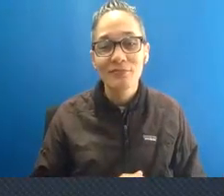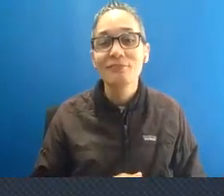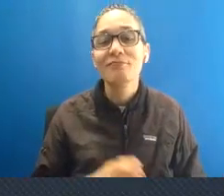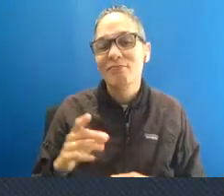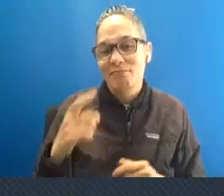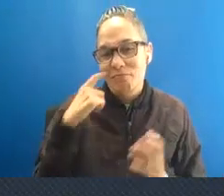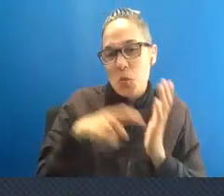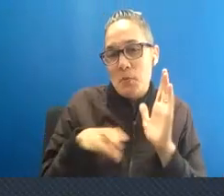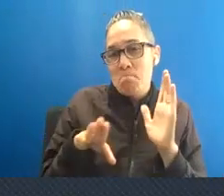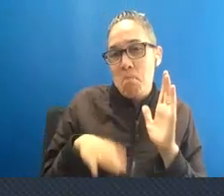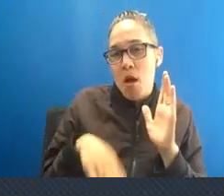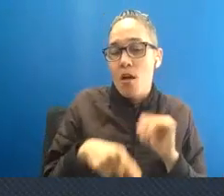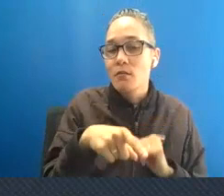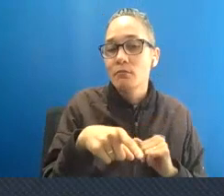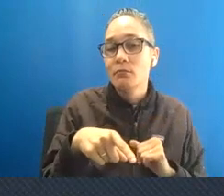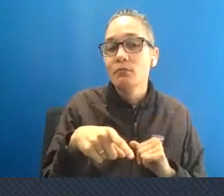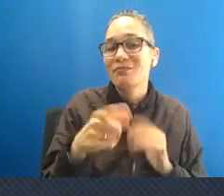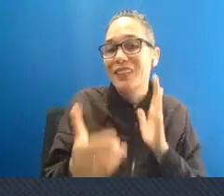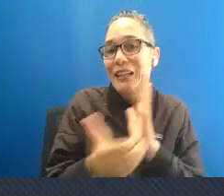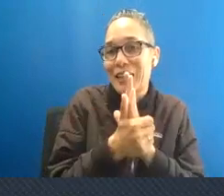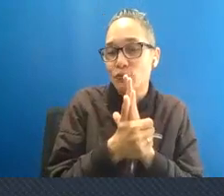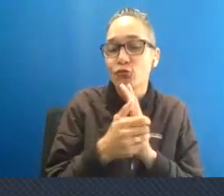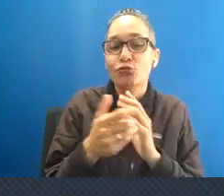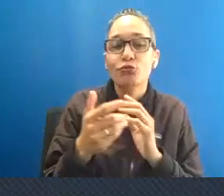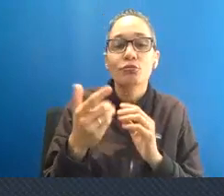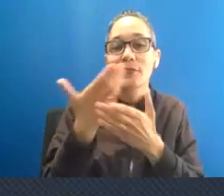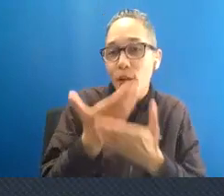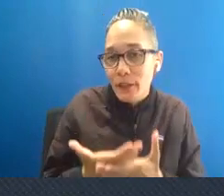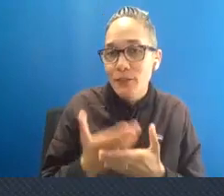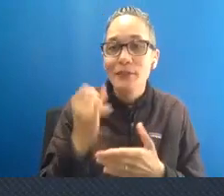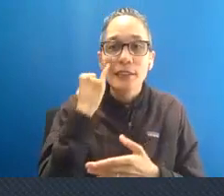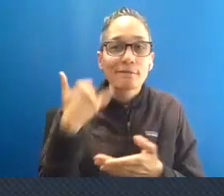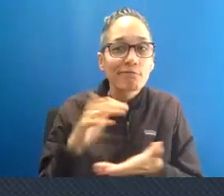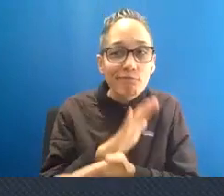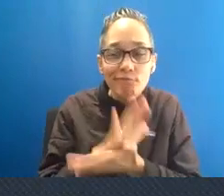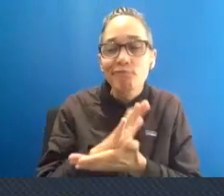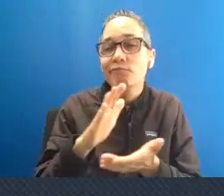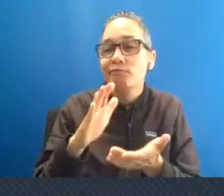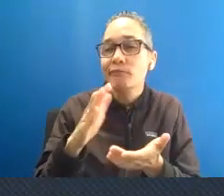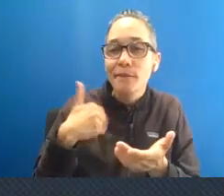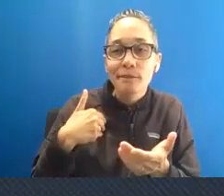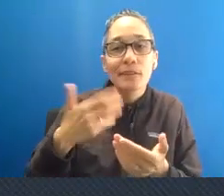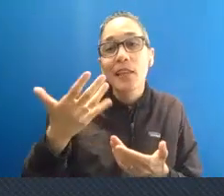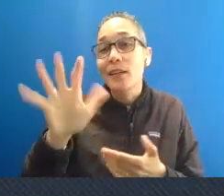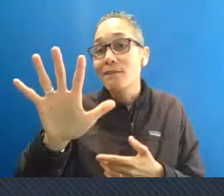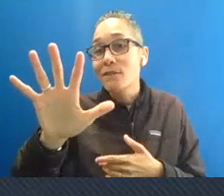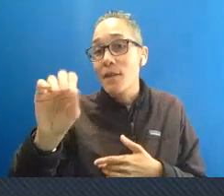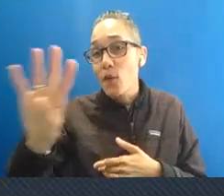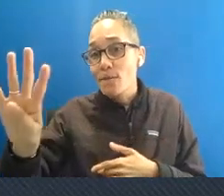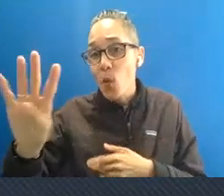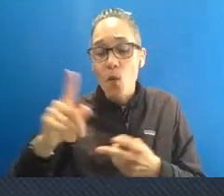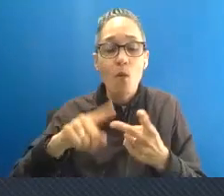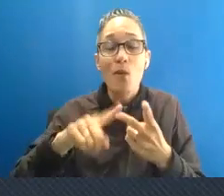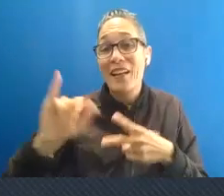And you'll see below here, this is where you upload your verification if you have it with you. So this is either a 504 or